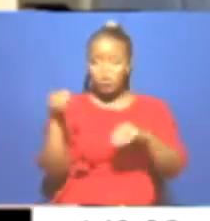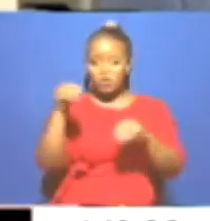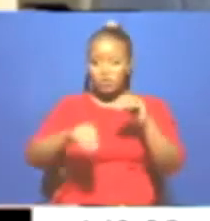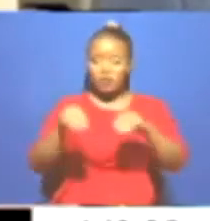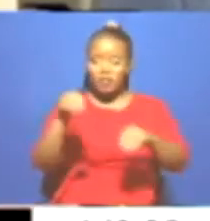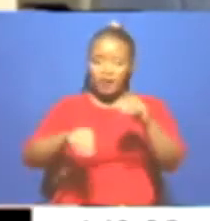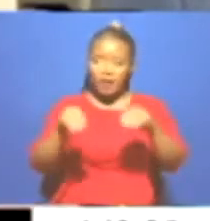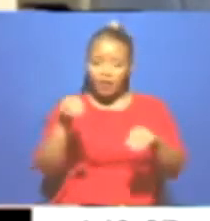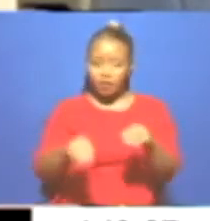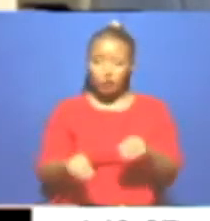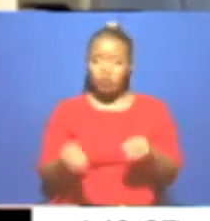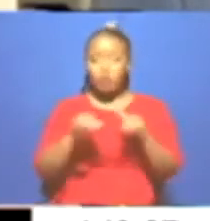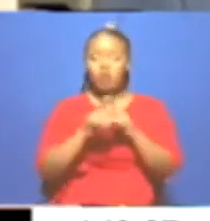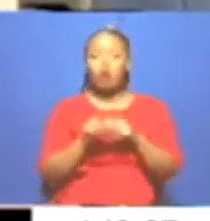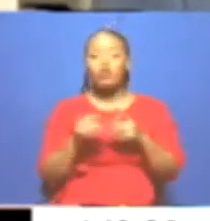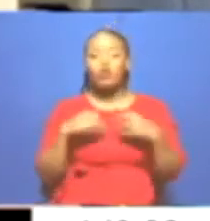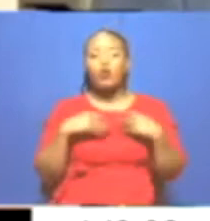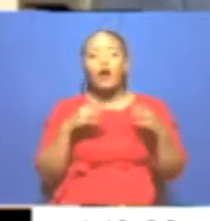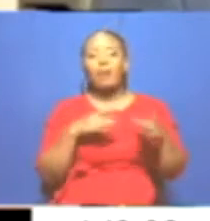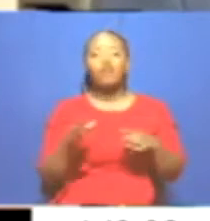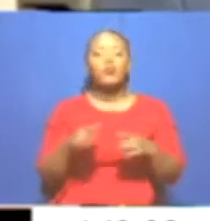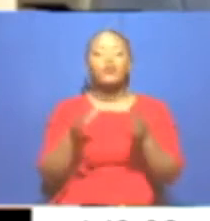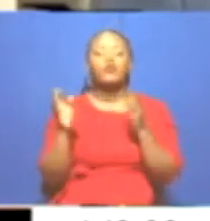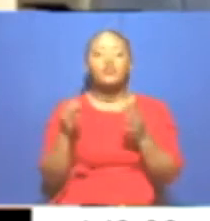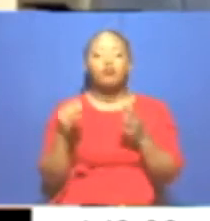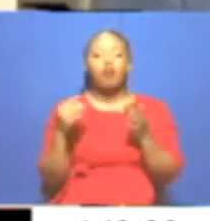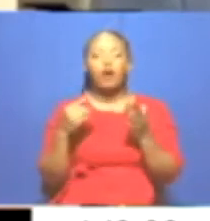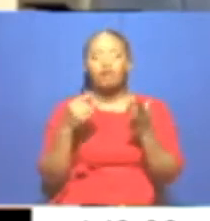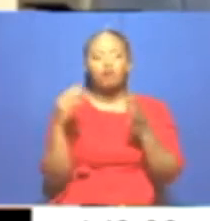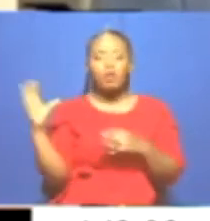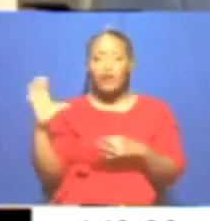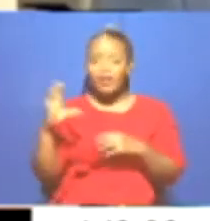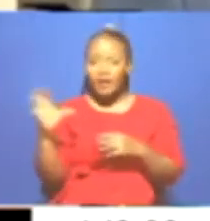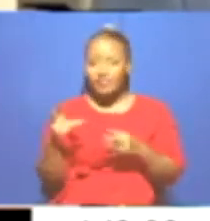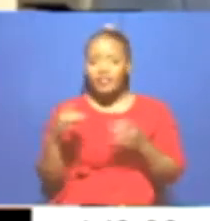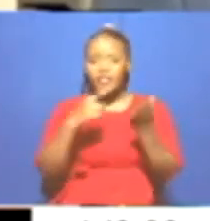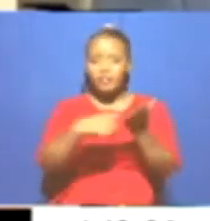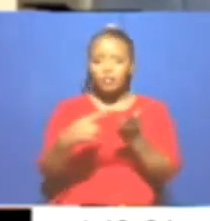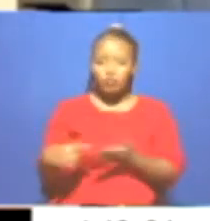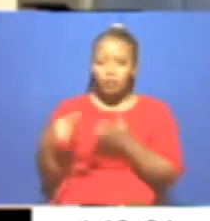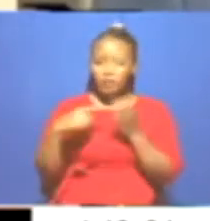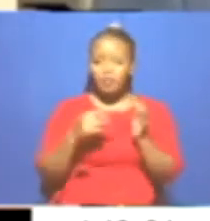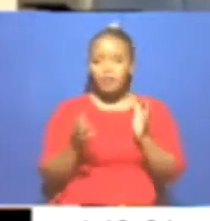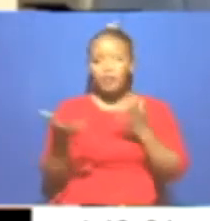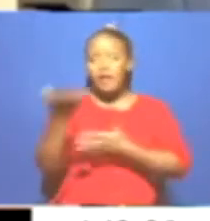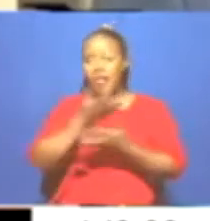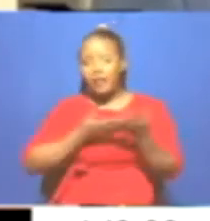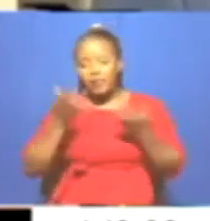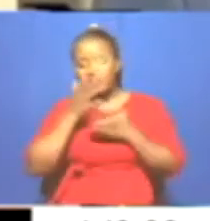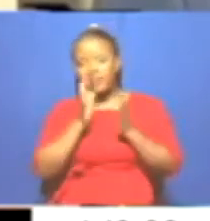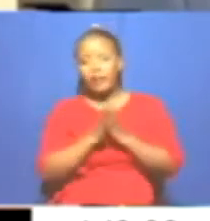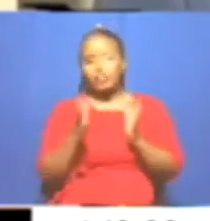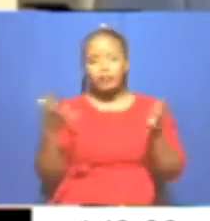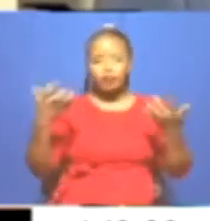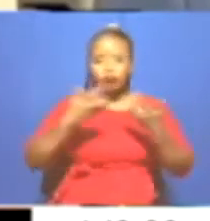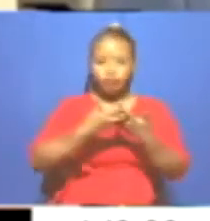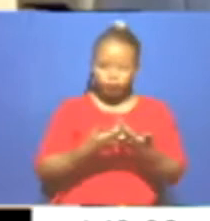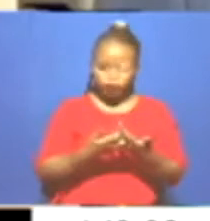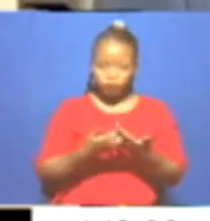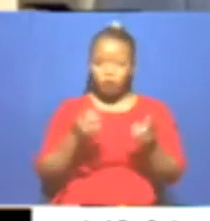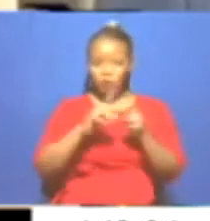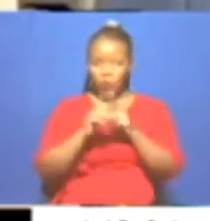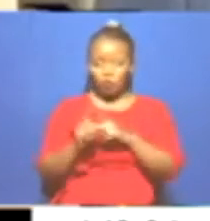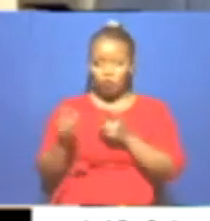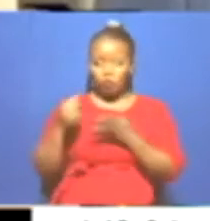an opportunity for candidates to debate and interact and engage. And they enable